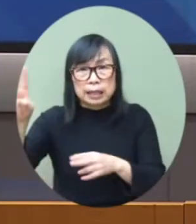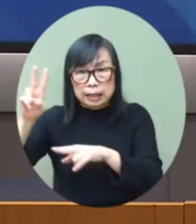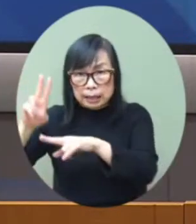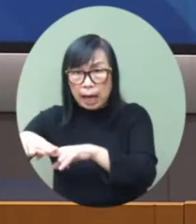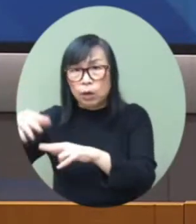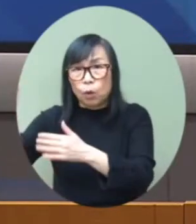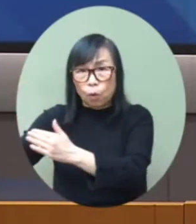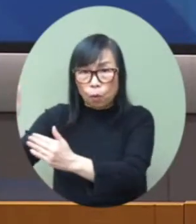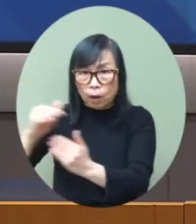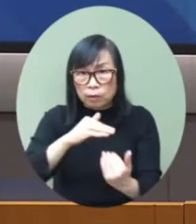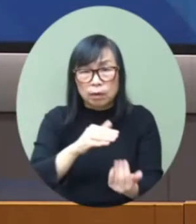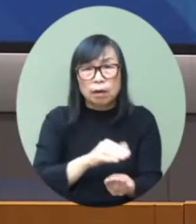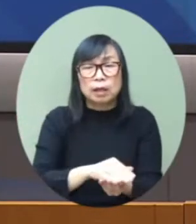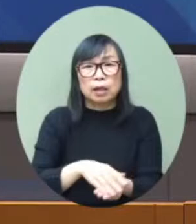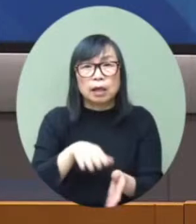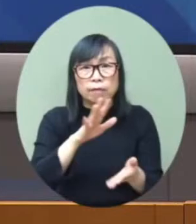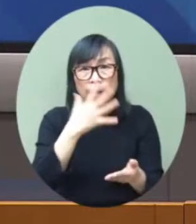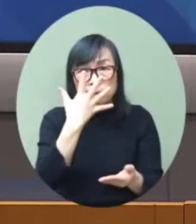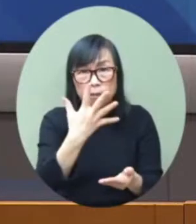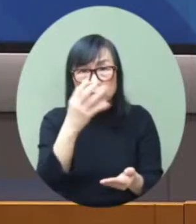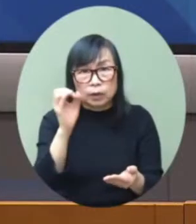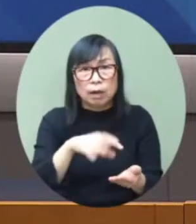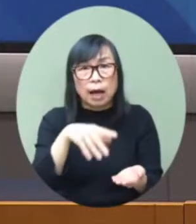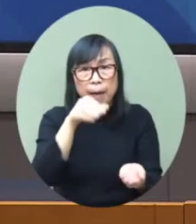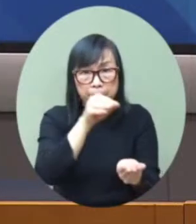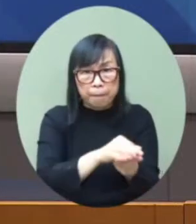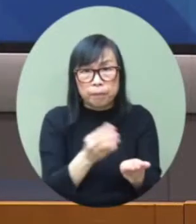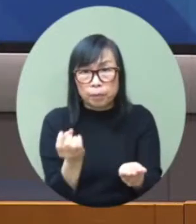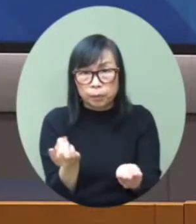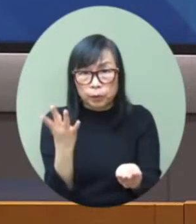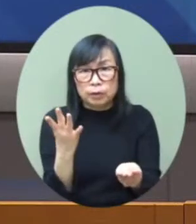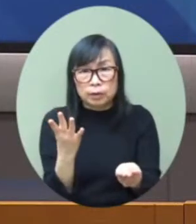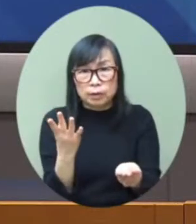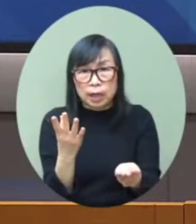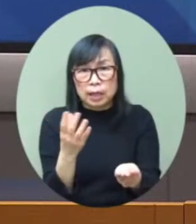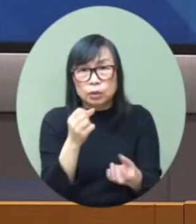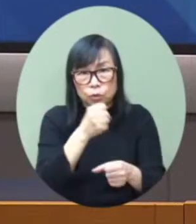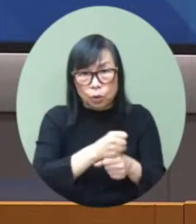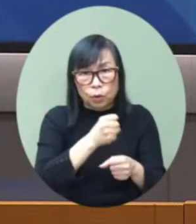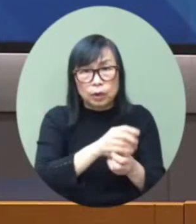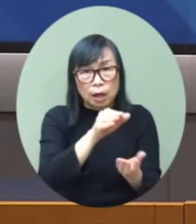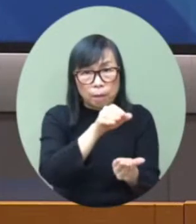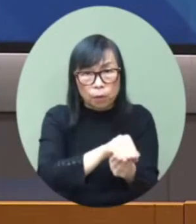95% of them come from the mainland, and the remaining 5%